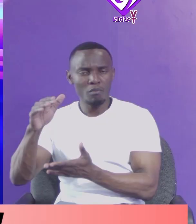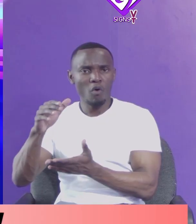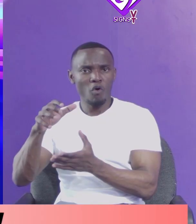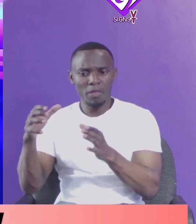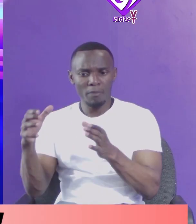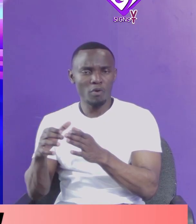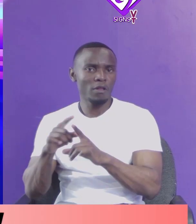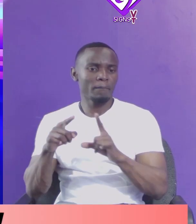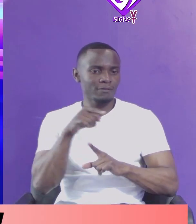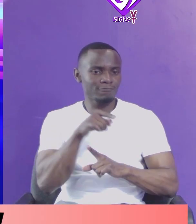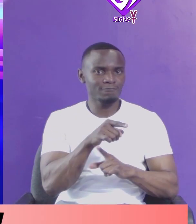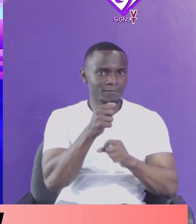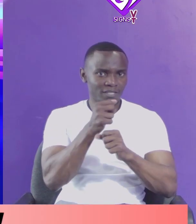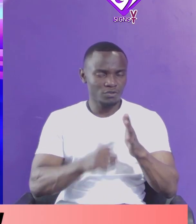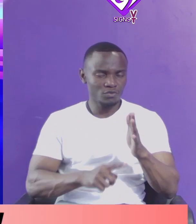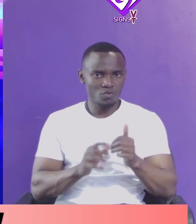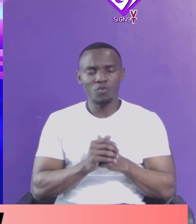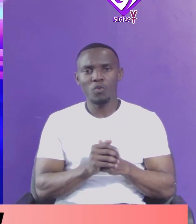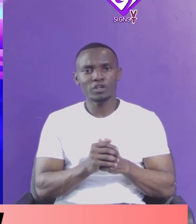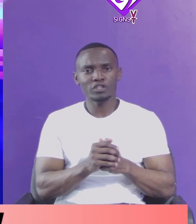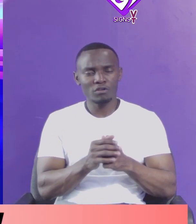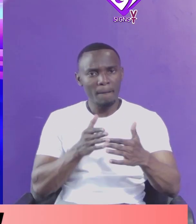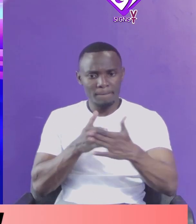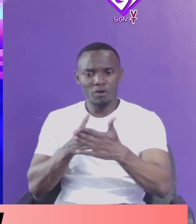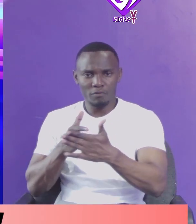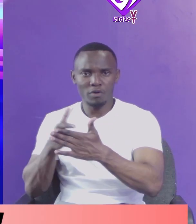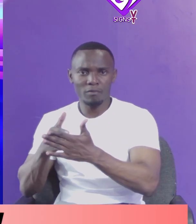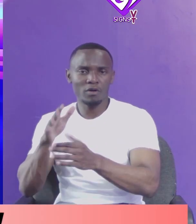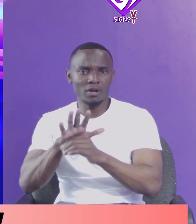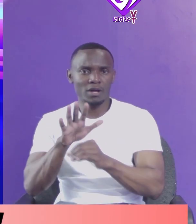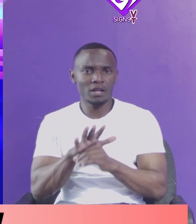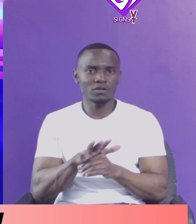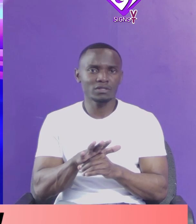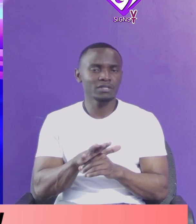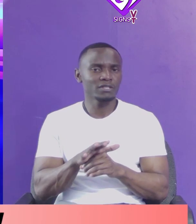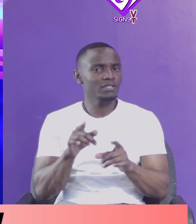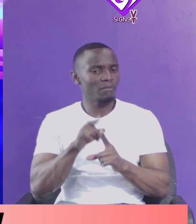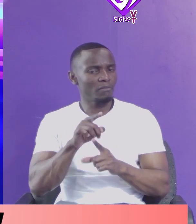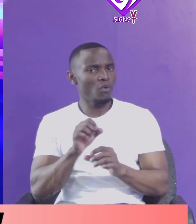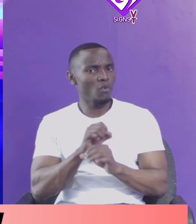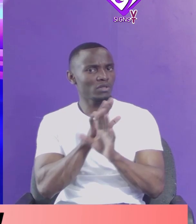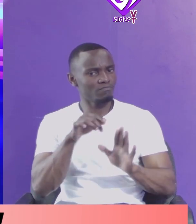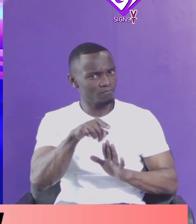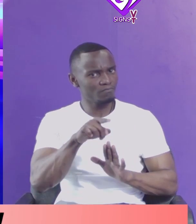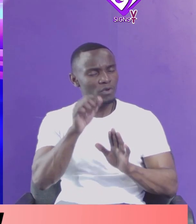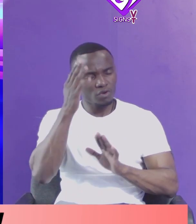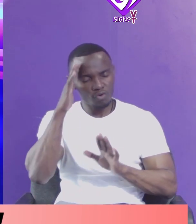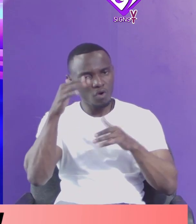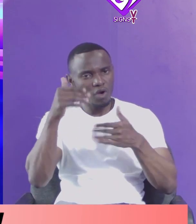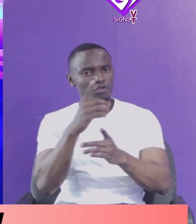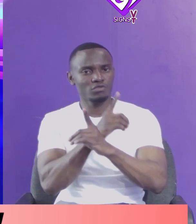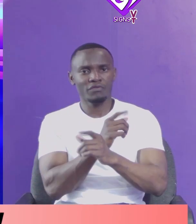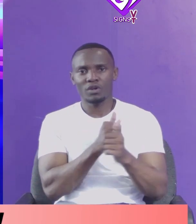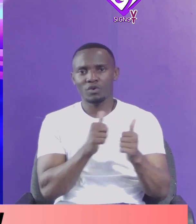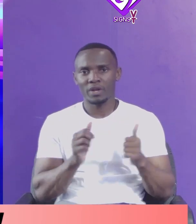a lot of chances, or they're not getting to the final third. Yeah. So in that way, I kind of felt like, these guys really know how to defend really nicely. Yeah. And